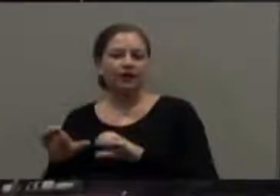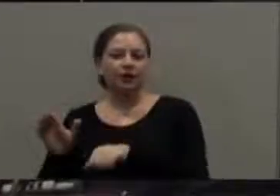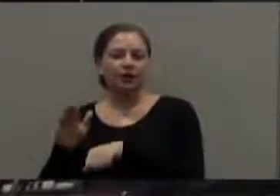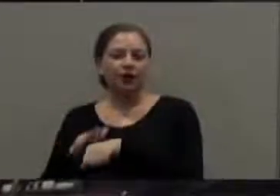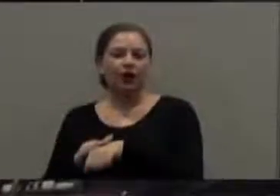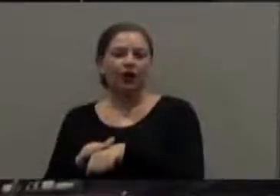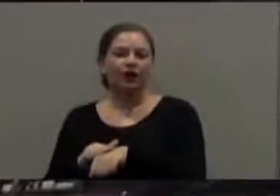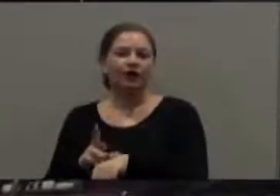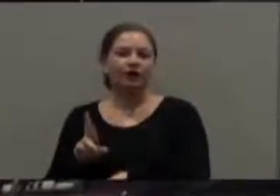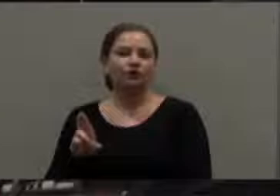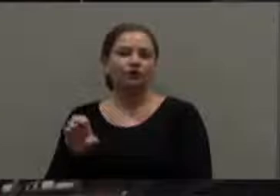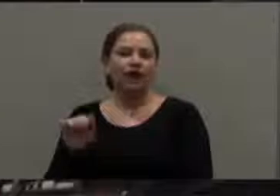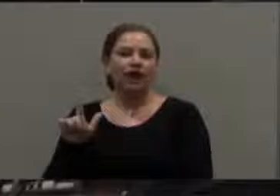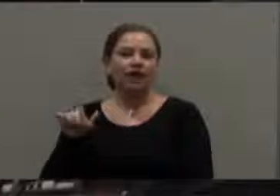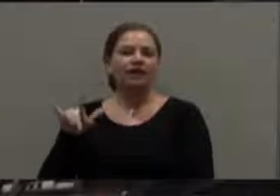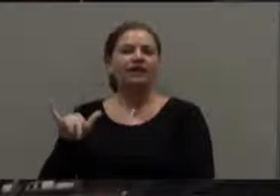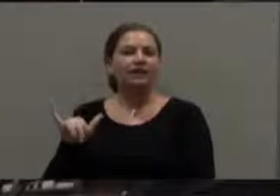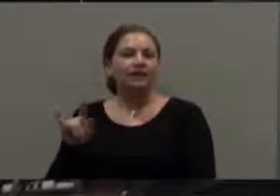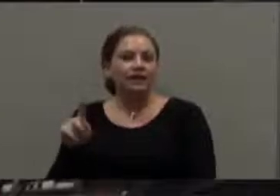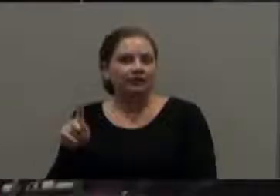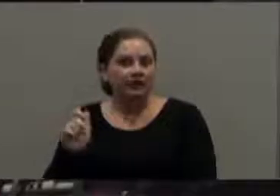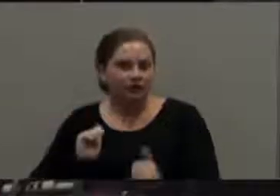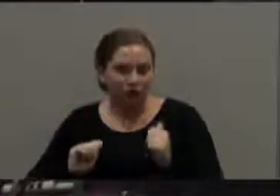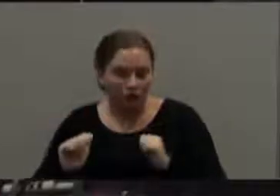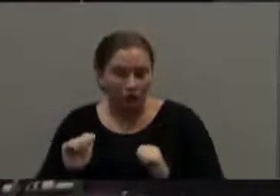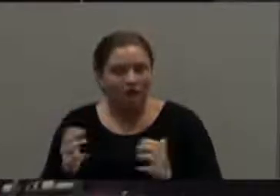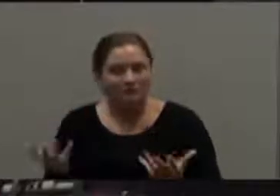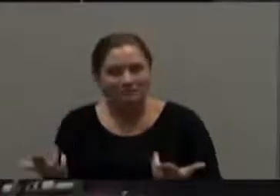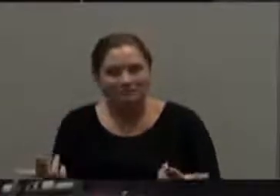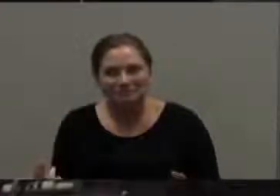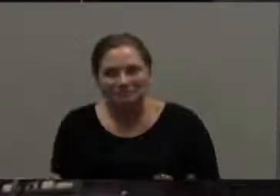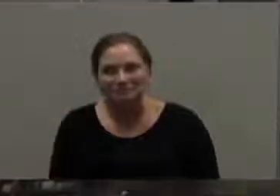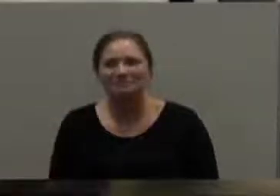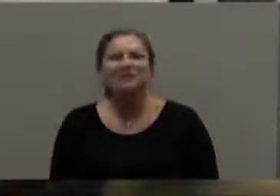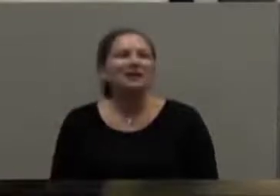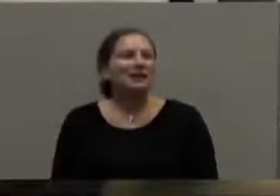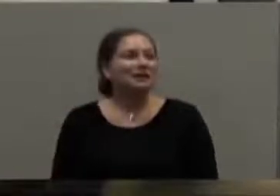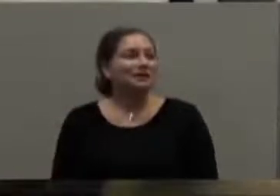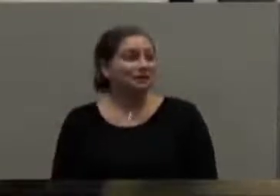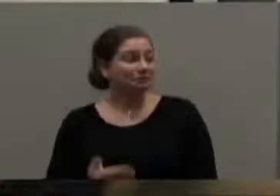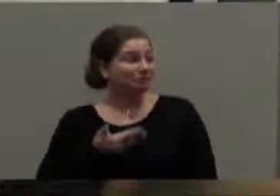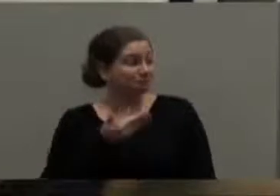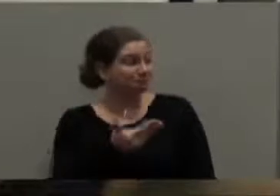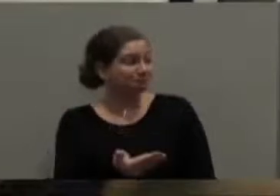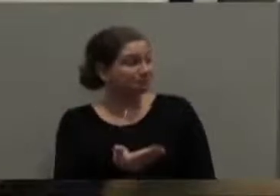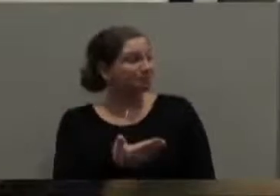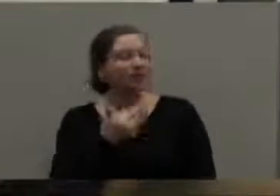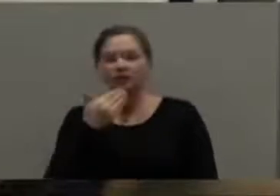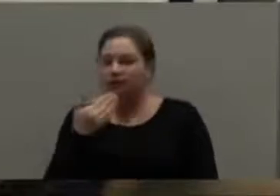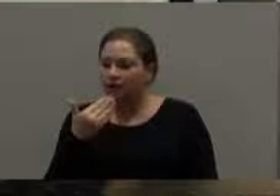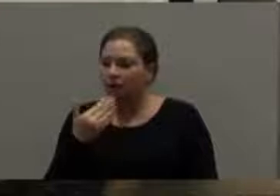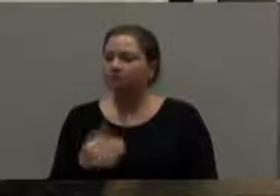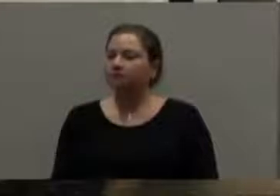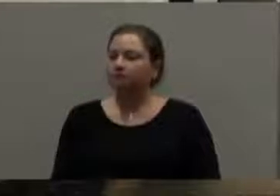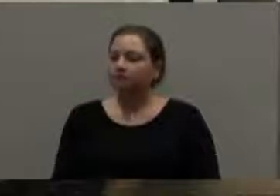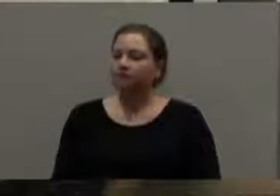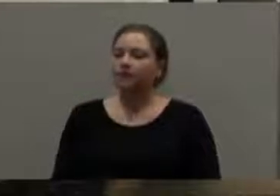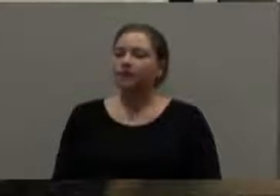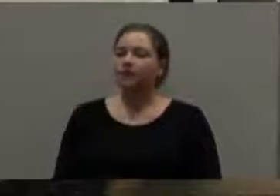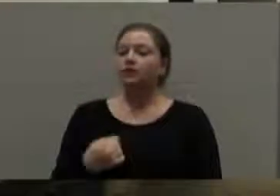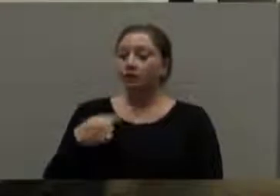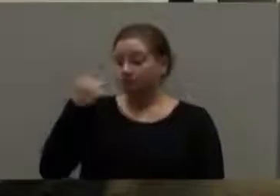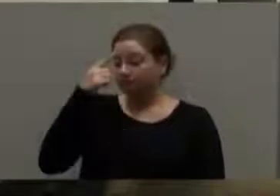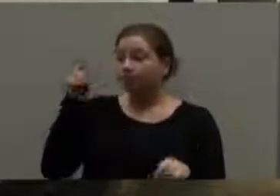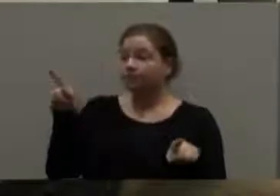Survivor. So, but Mr. Dupler, would you like to speak to that? Thank you, Madam Chair. And so I do agree